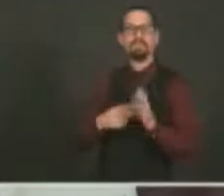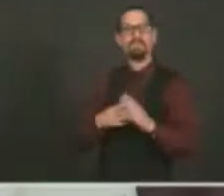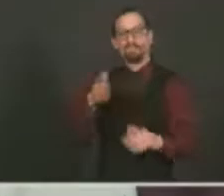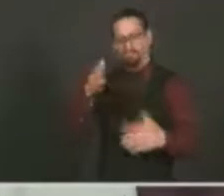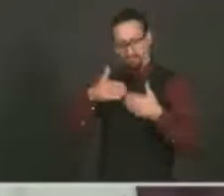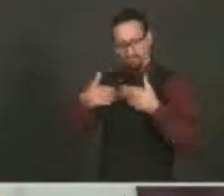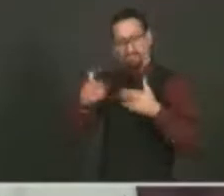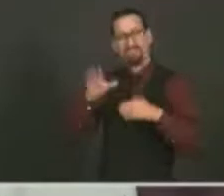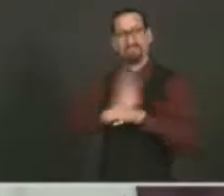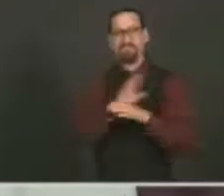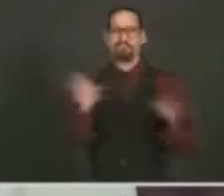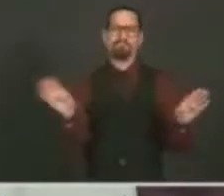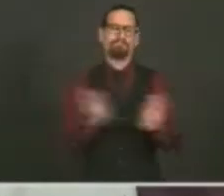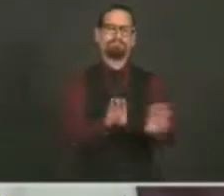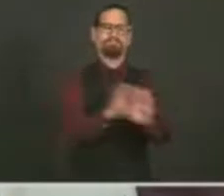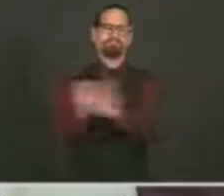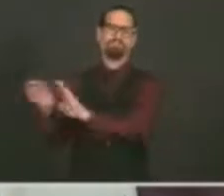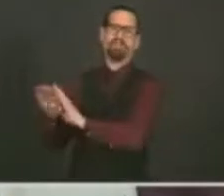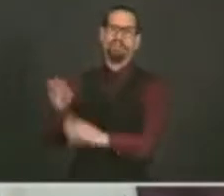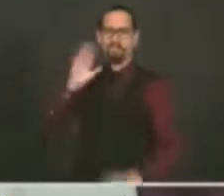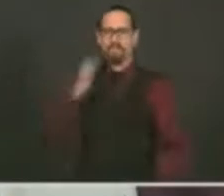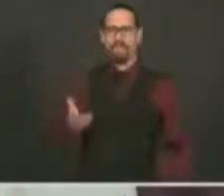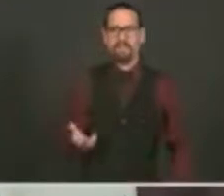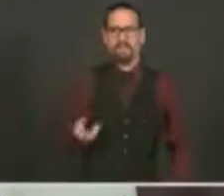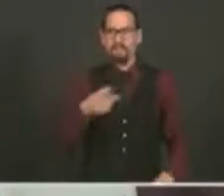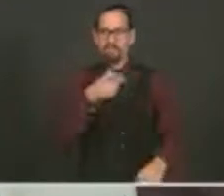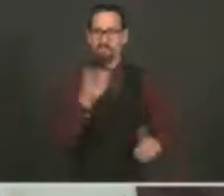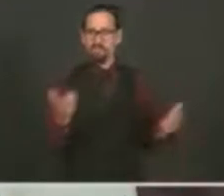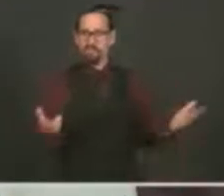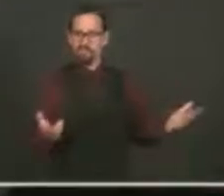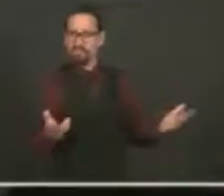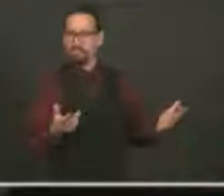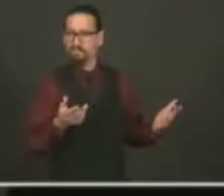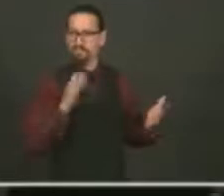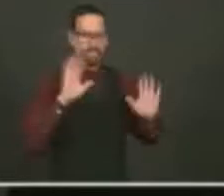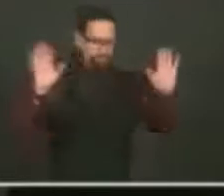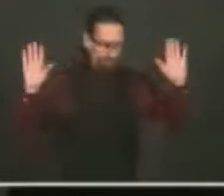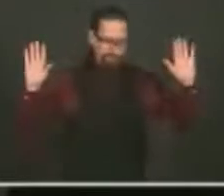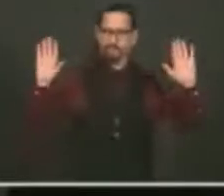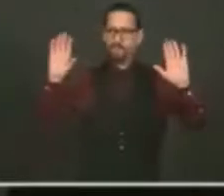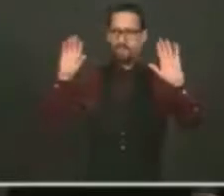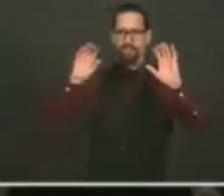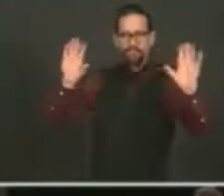like, why would he want to be part of that? But give me a day and I'll give you all the details.